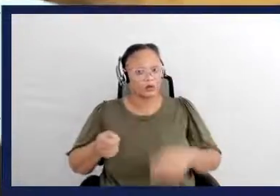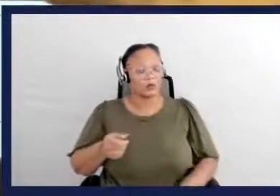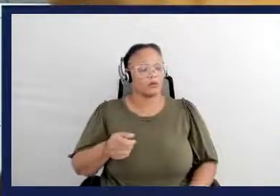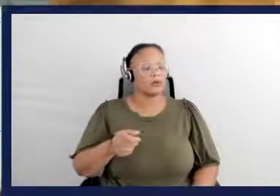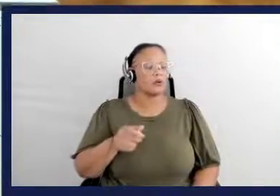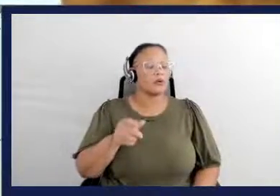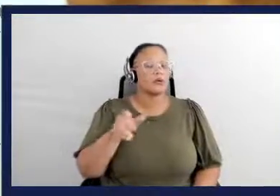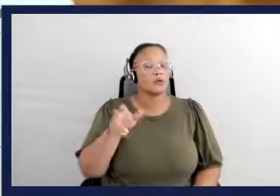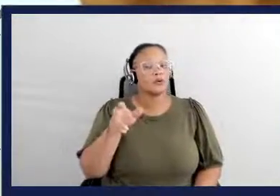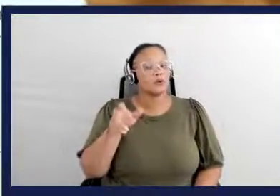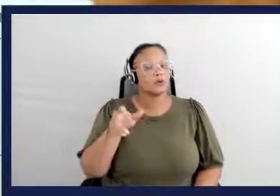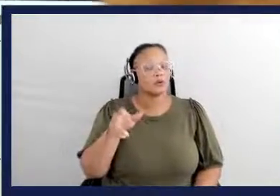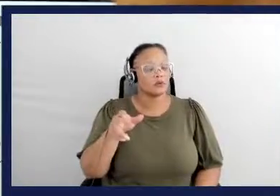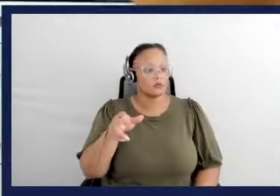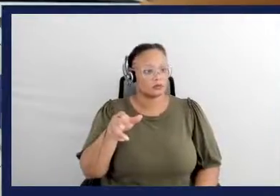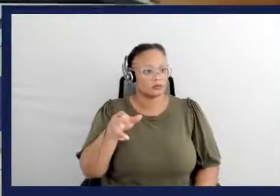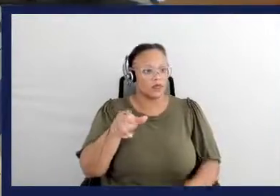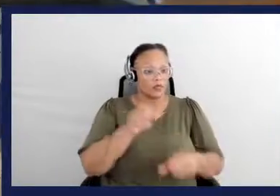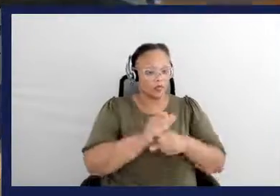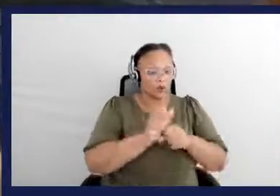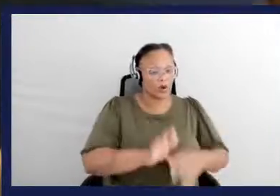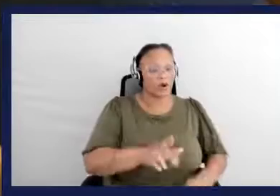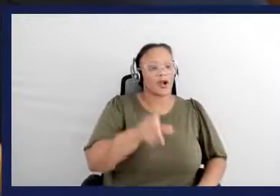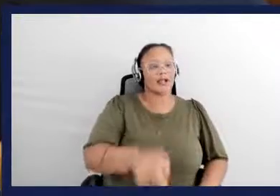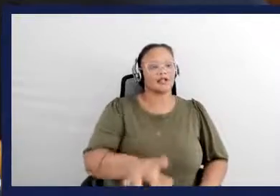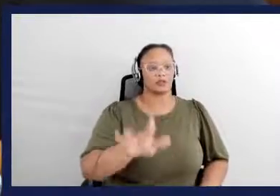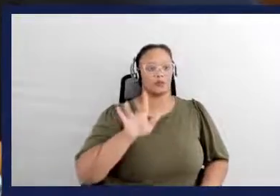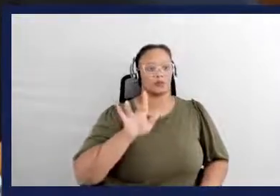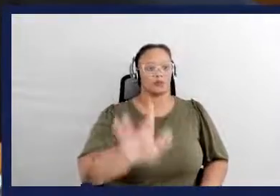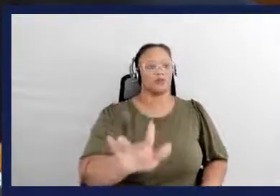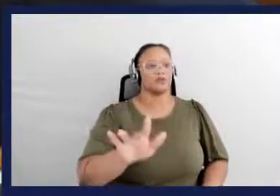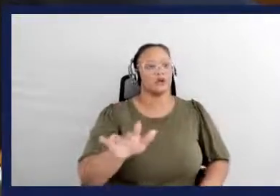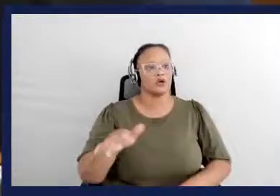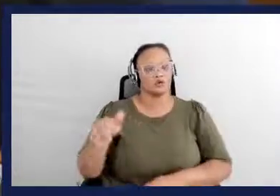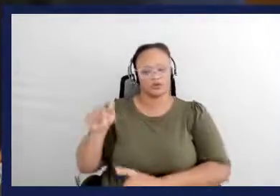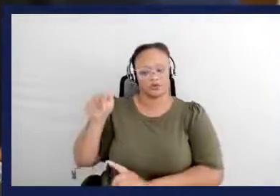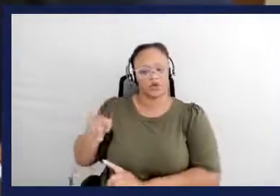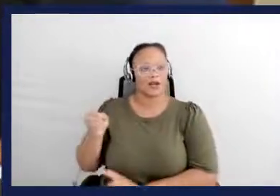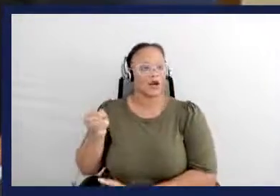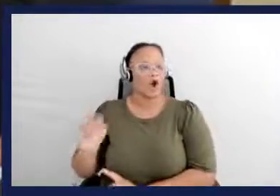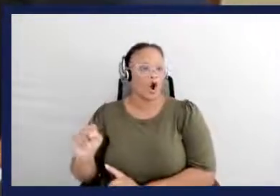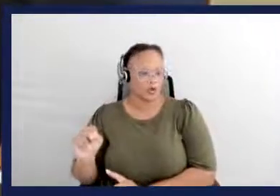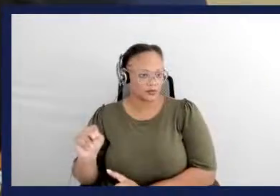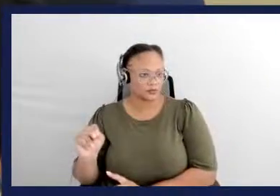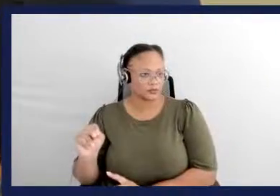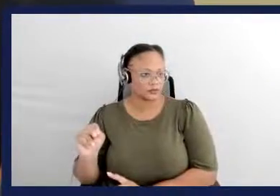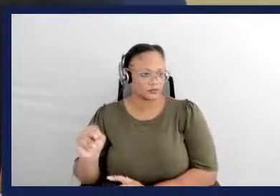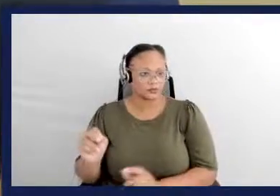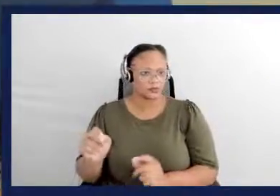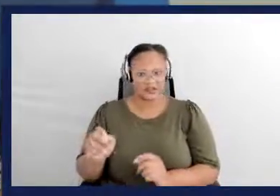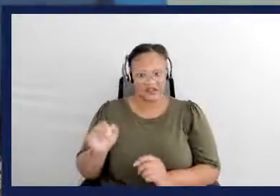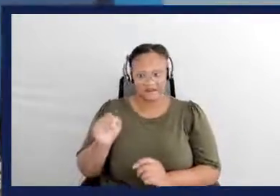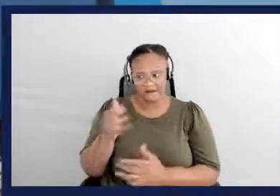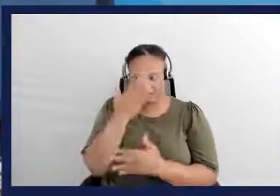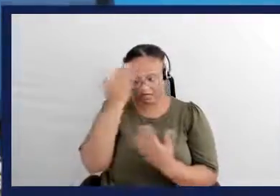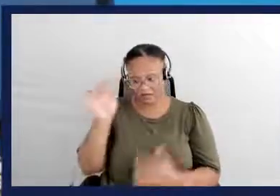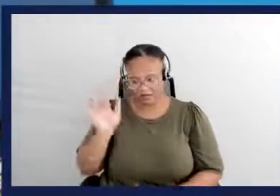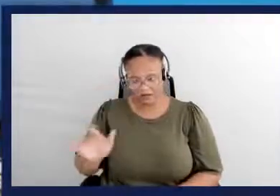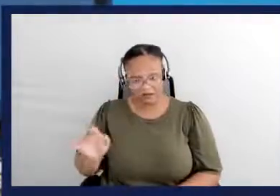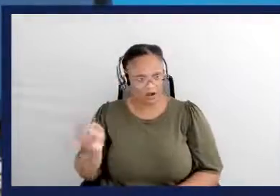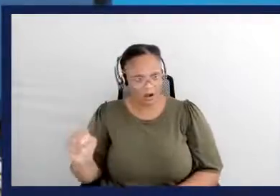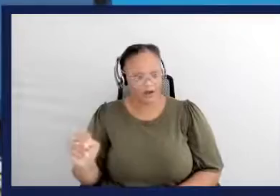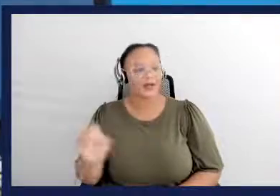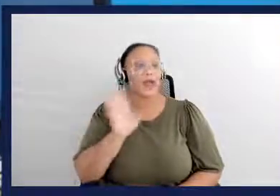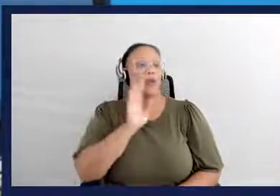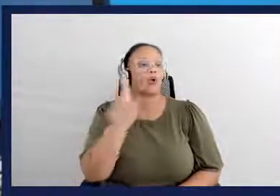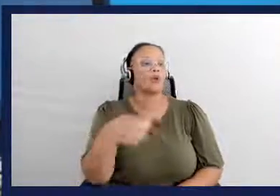will need to enable the controller. Otherwise, it will only serve as a touchscreen device. We have every single one of our ballot styles that